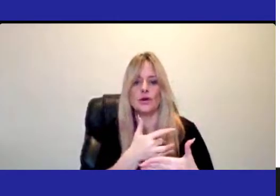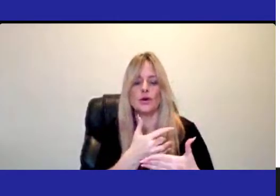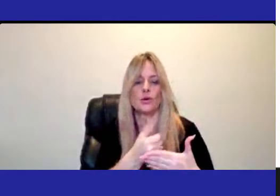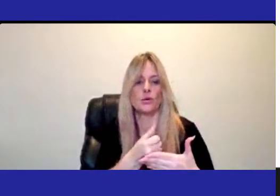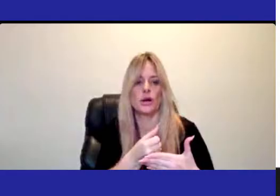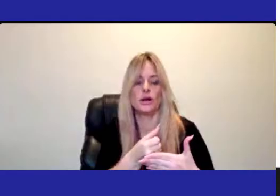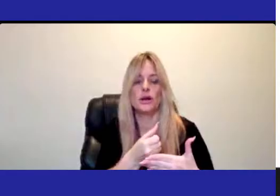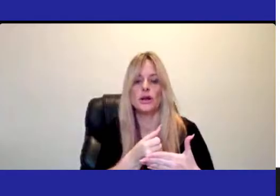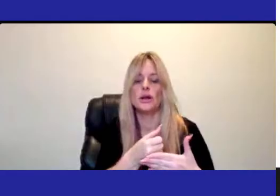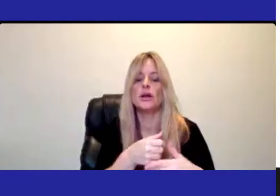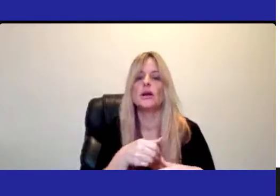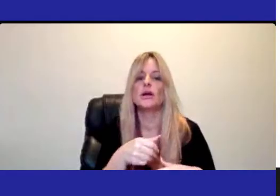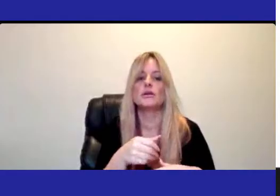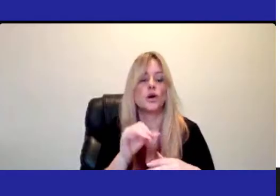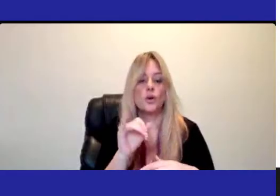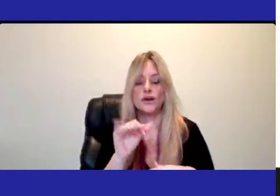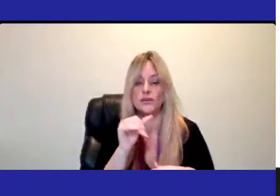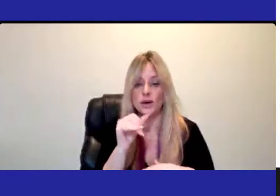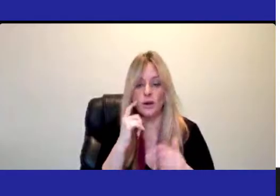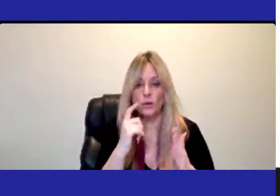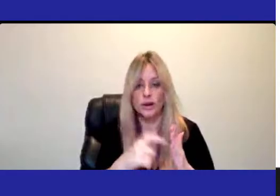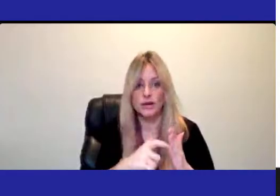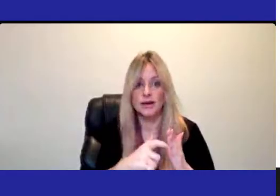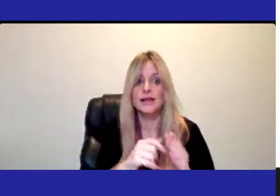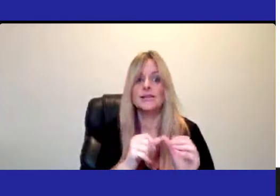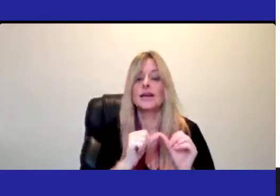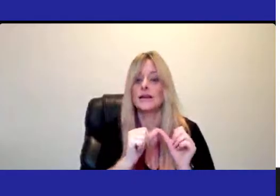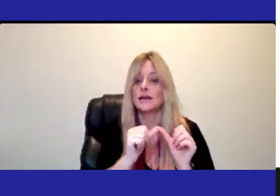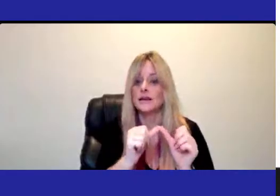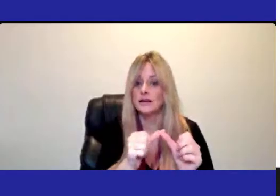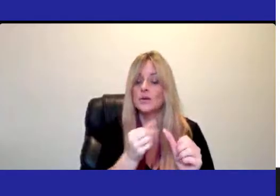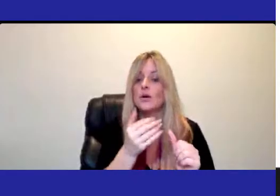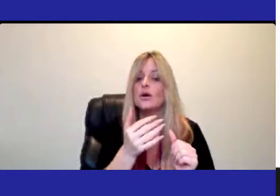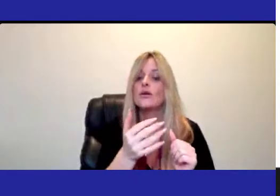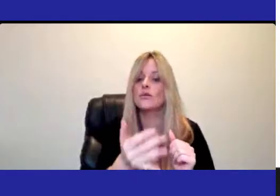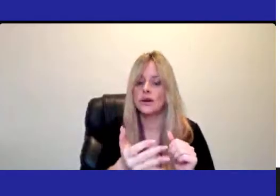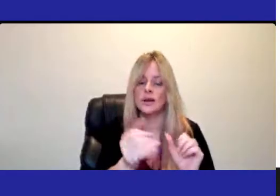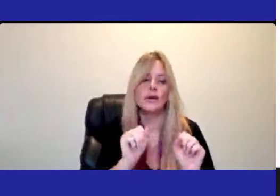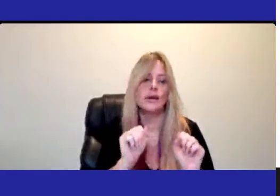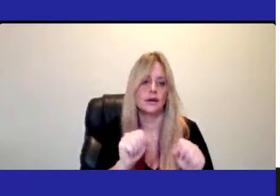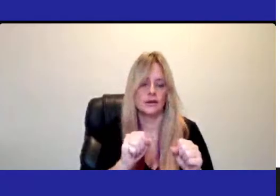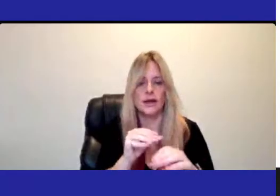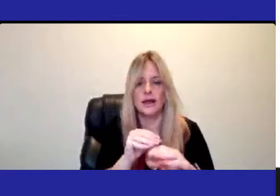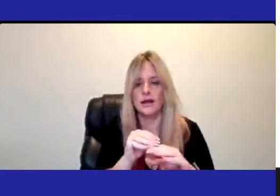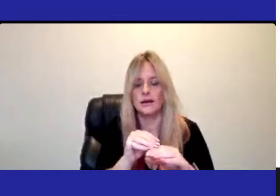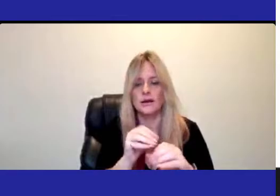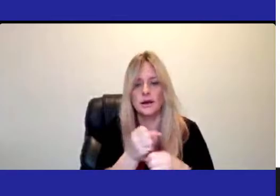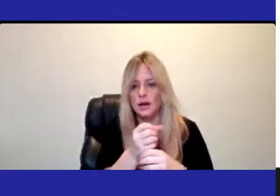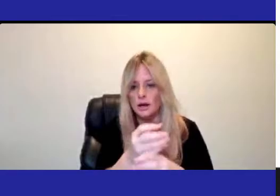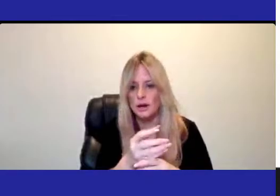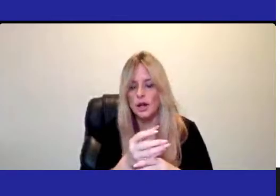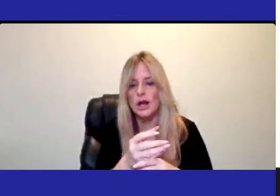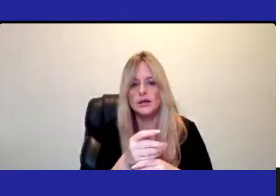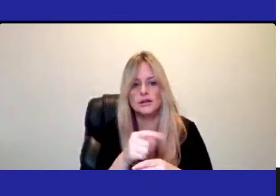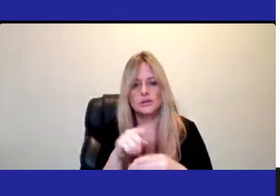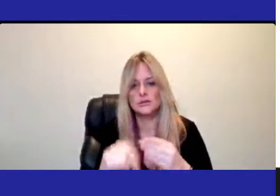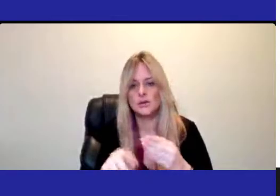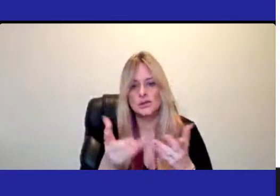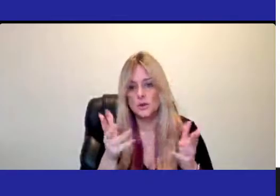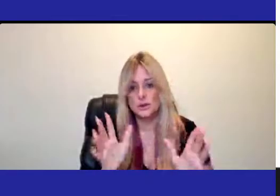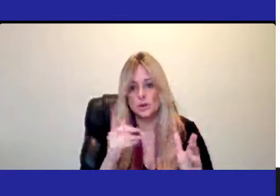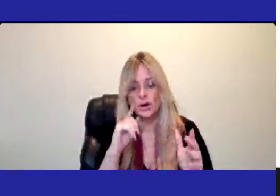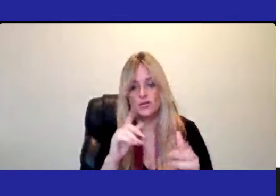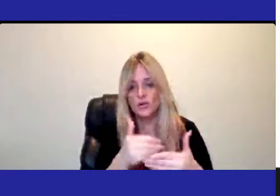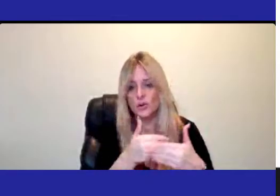things aren't recognized and go on over time, can lead to outcomes that we really don't want for our